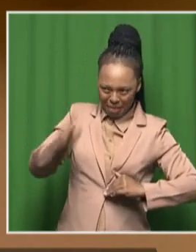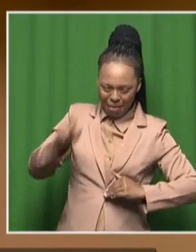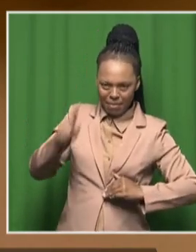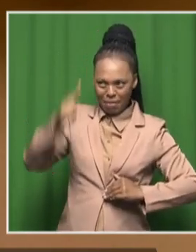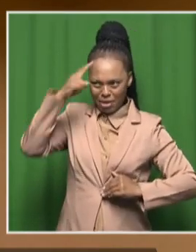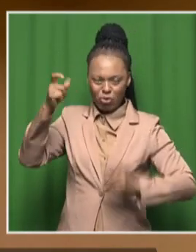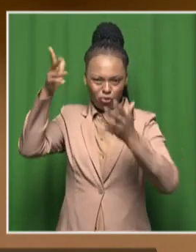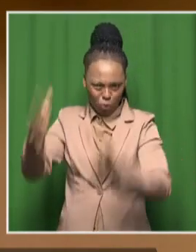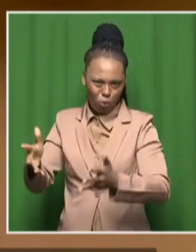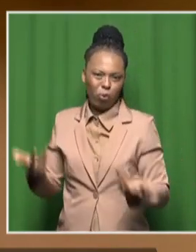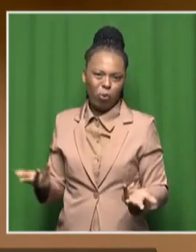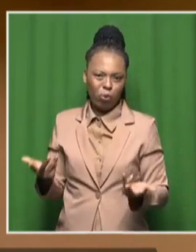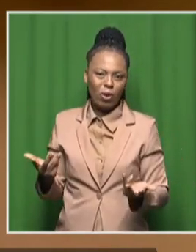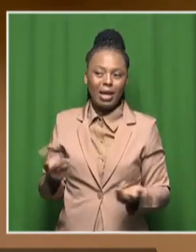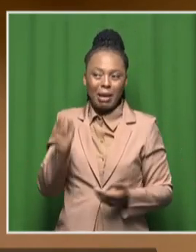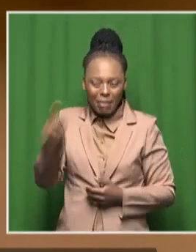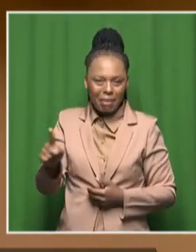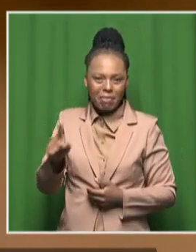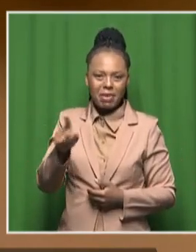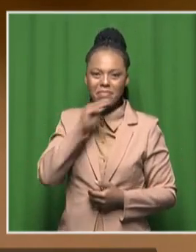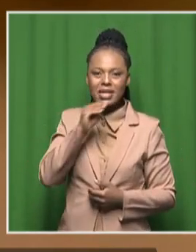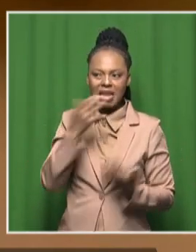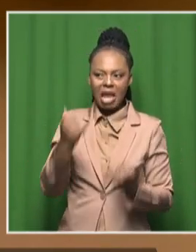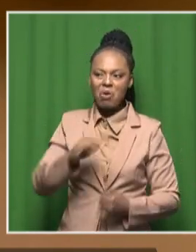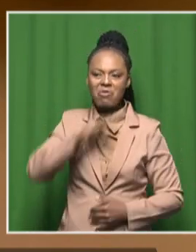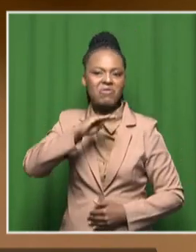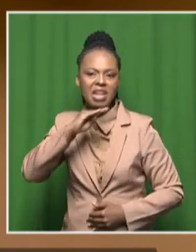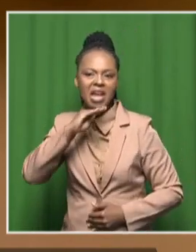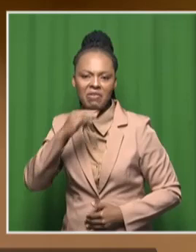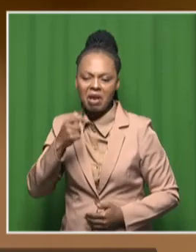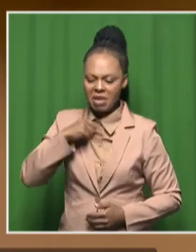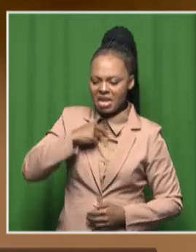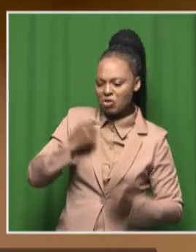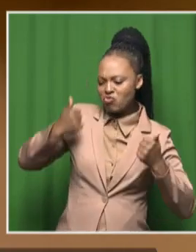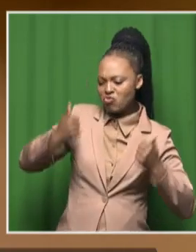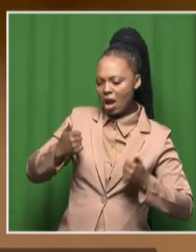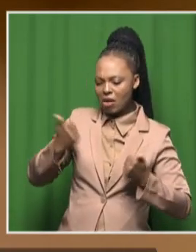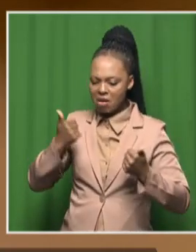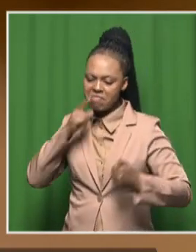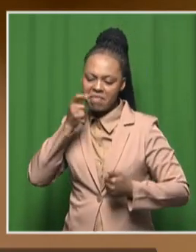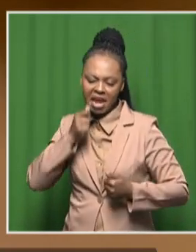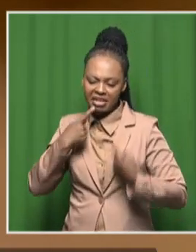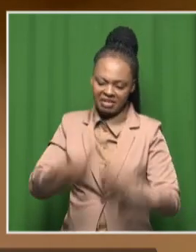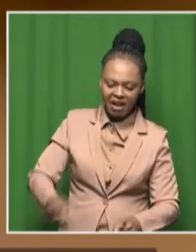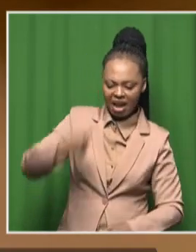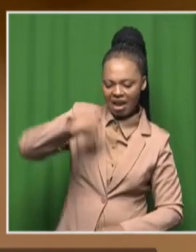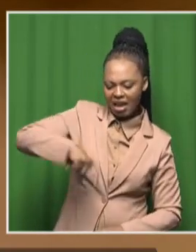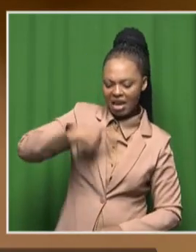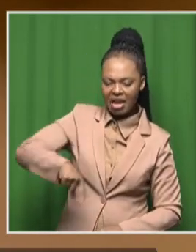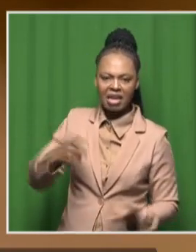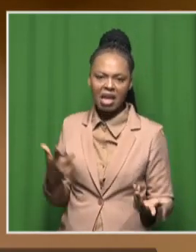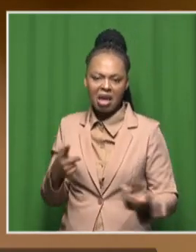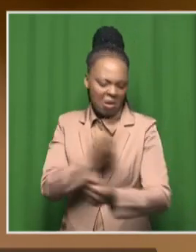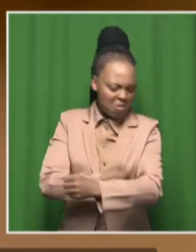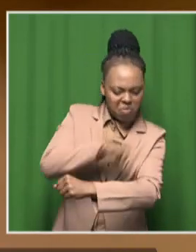not feeling that they are men enough. They are not feeling that they are worthy of